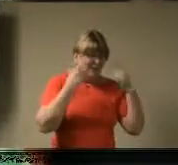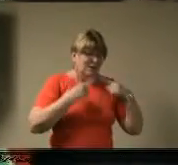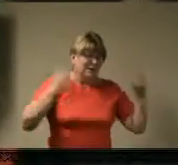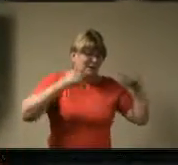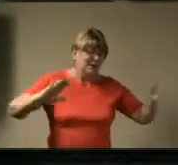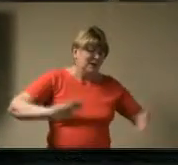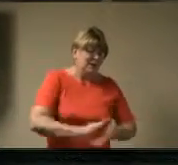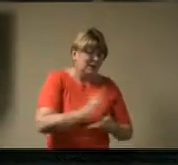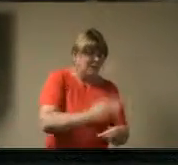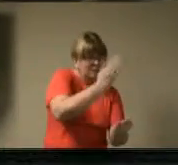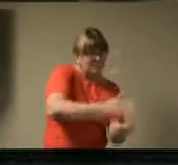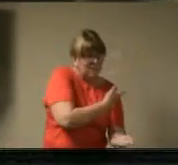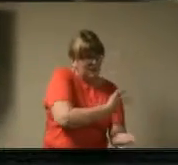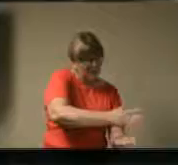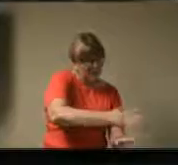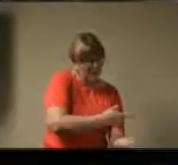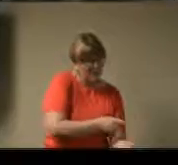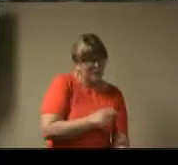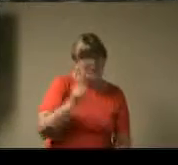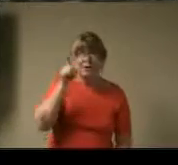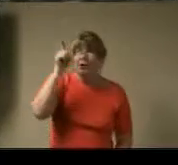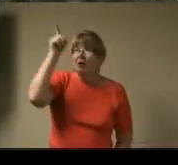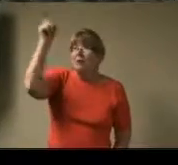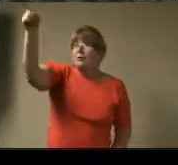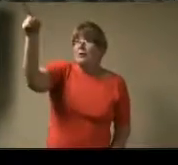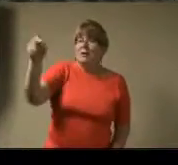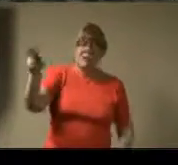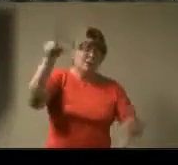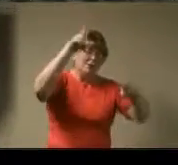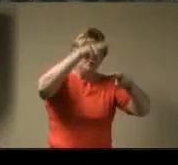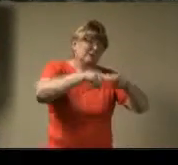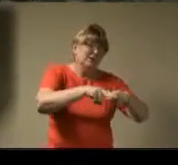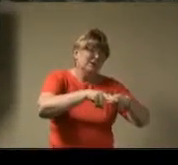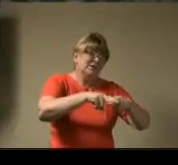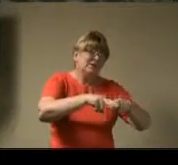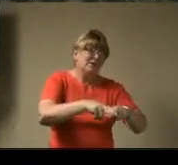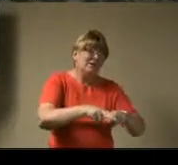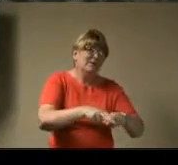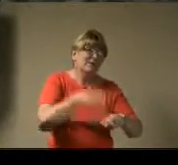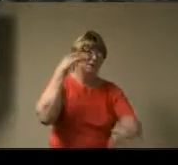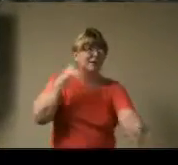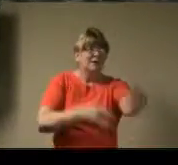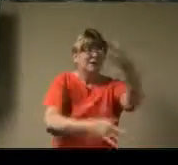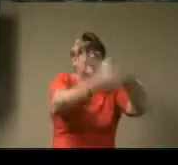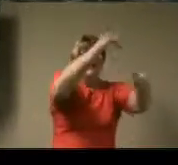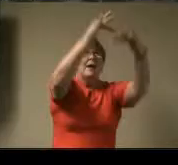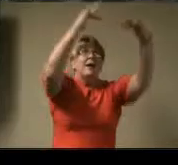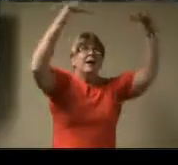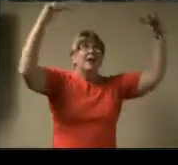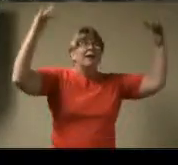is sing a new song to him who sits on